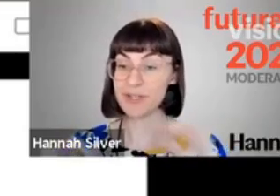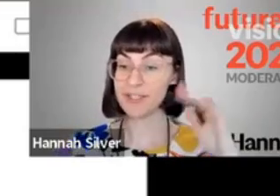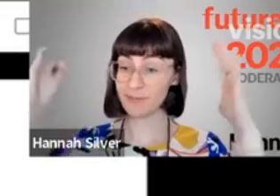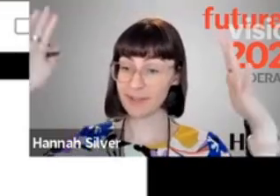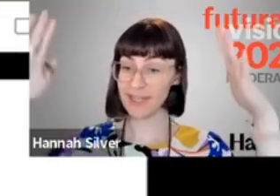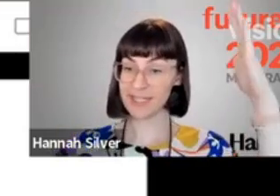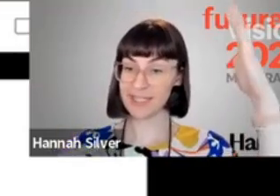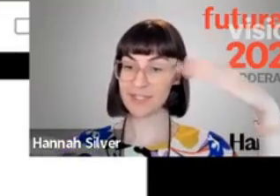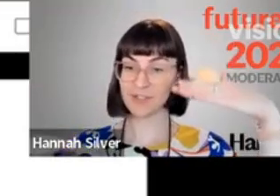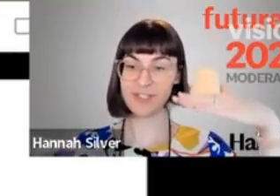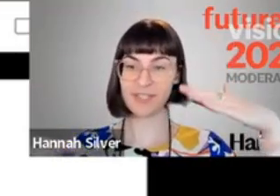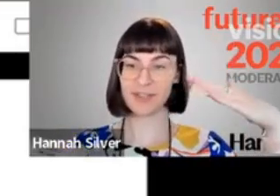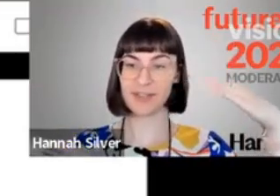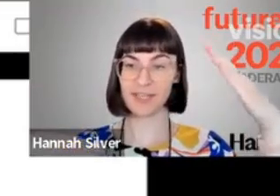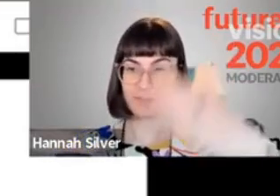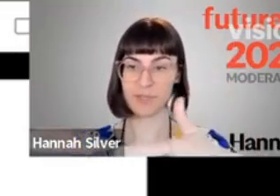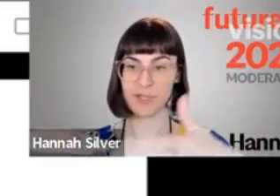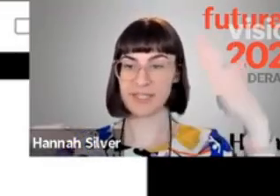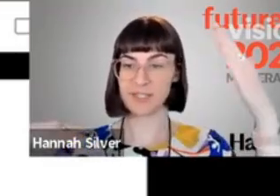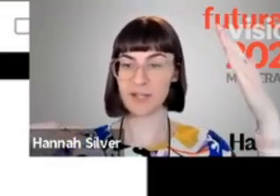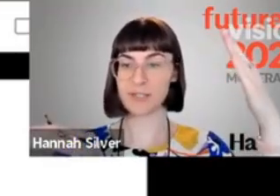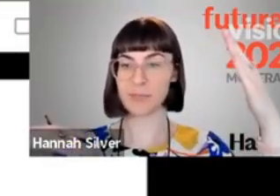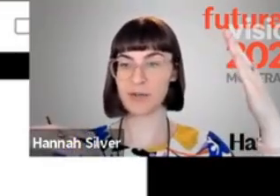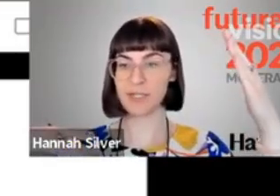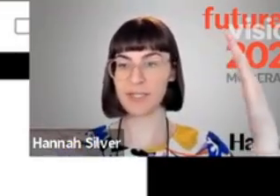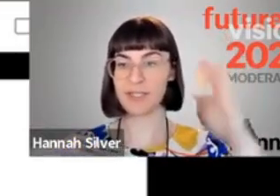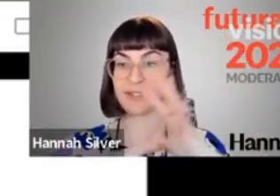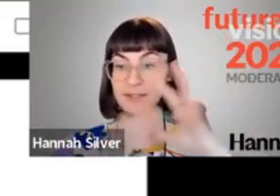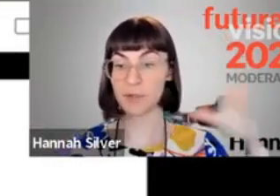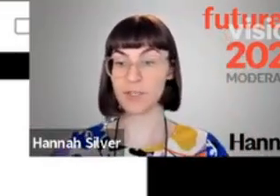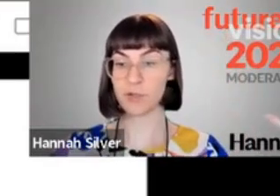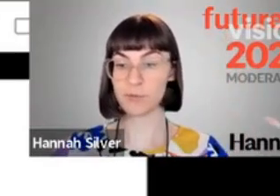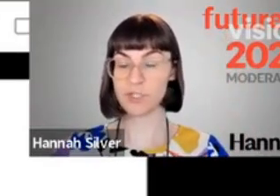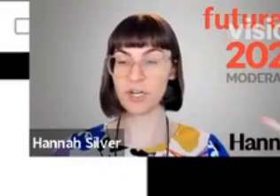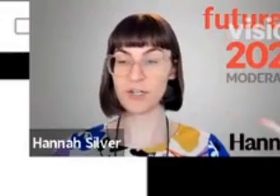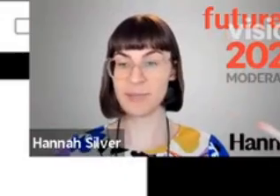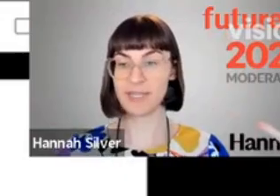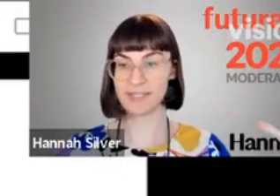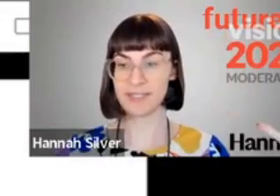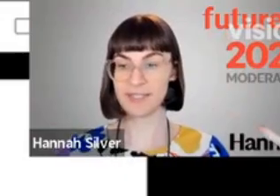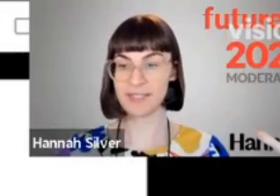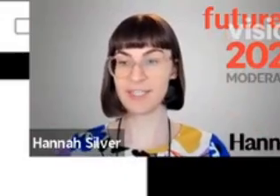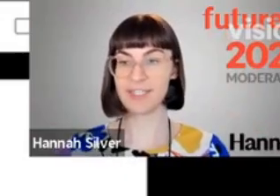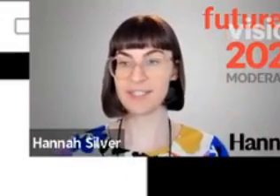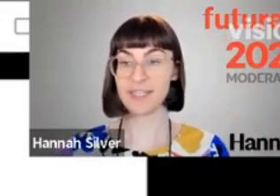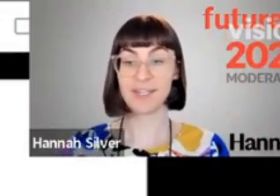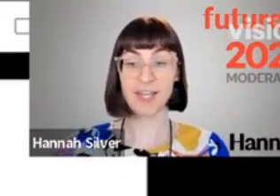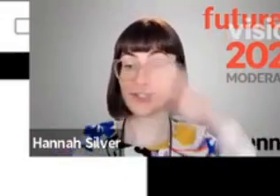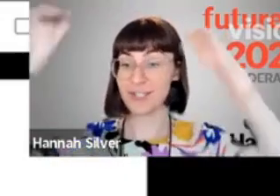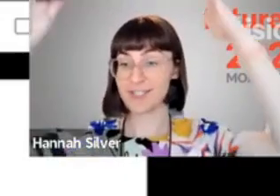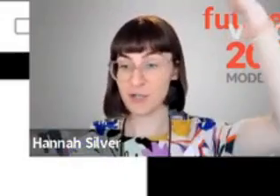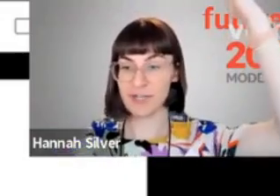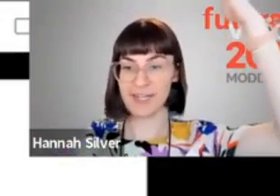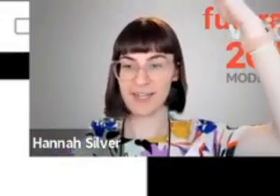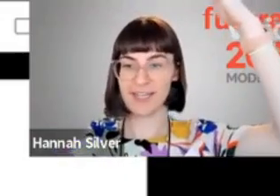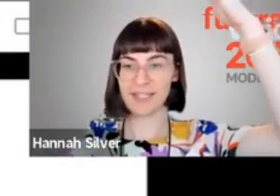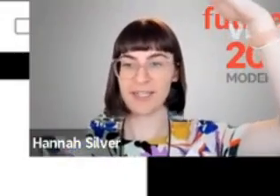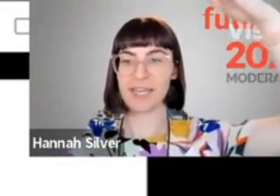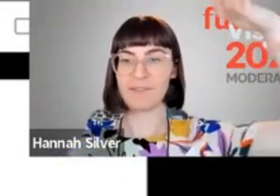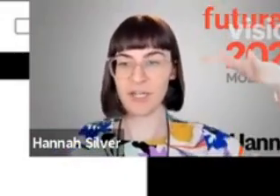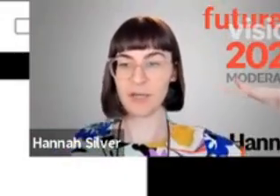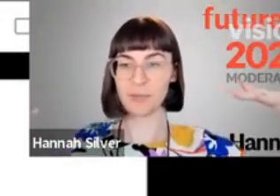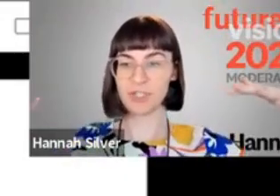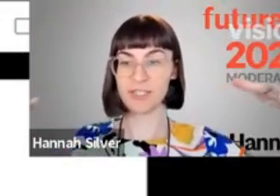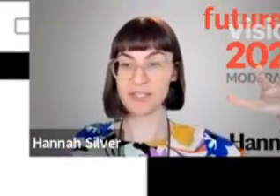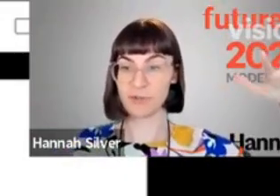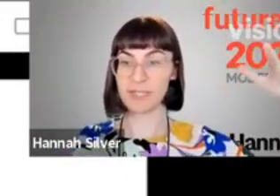about different lighting, and just like Monse talked about in, shared spaces, is not just overhead lighting,